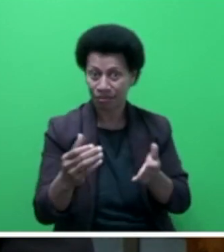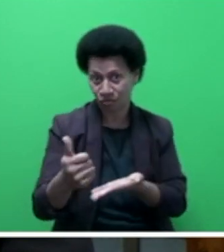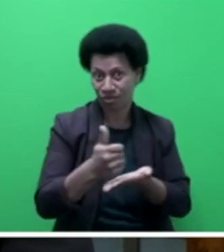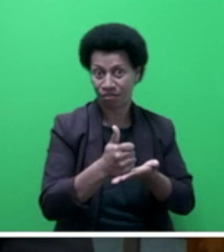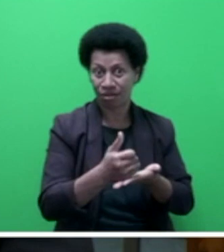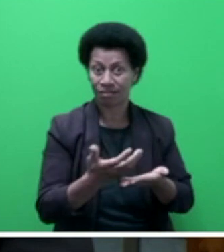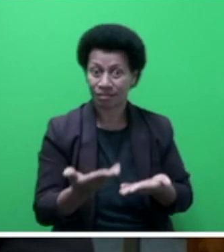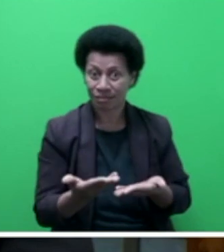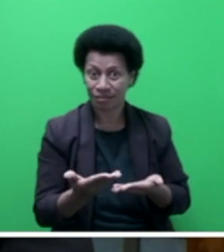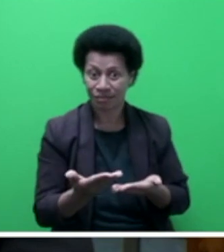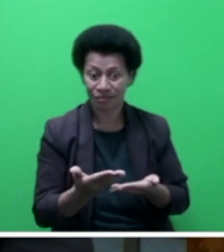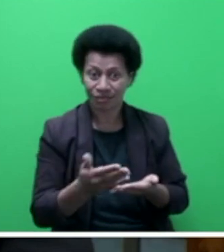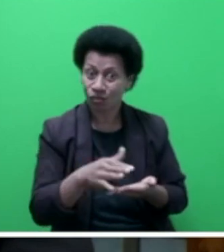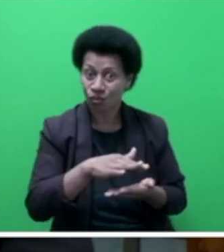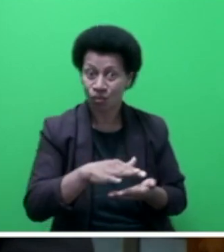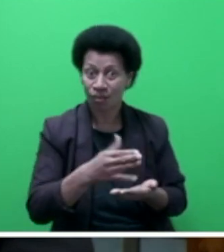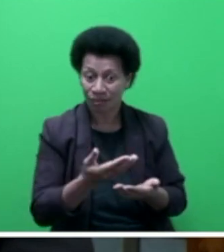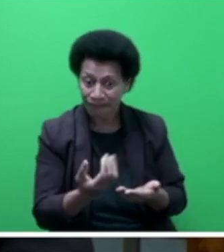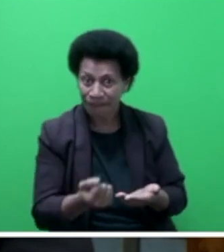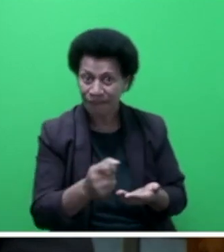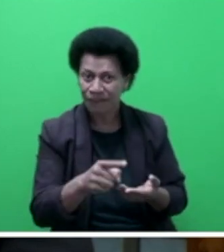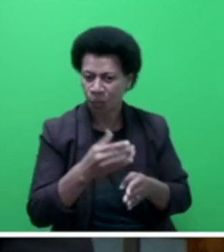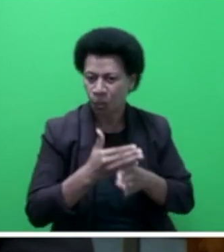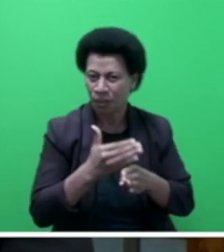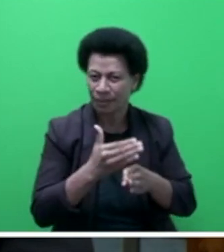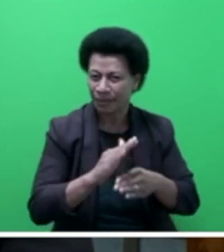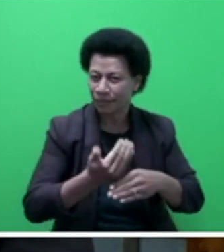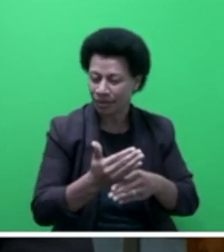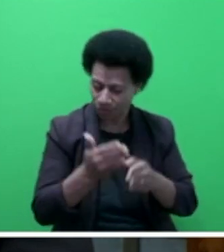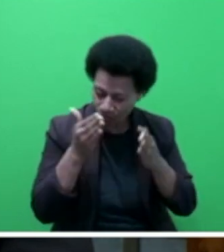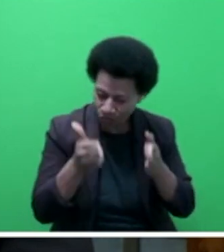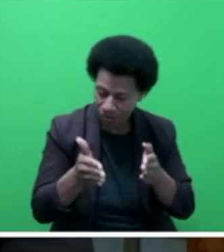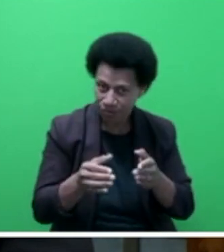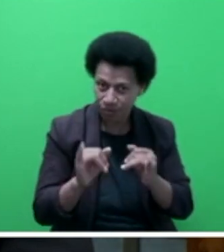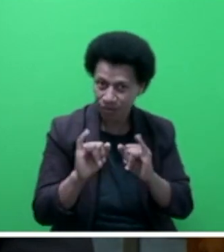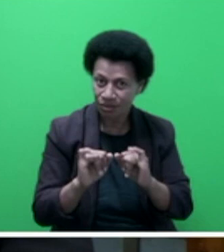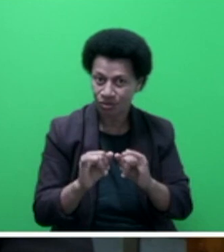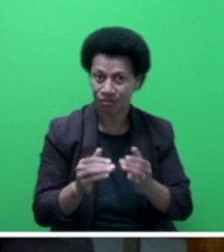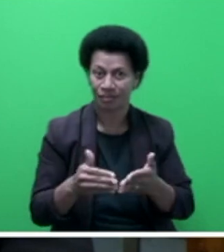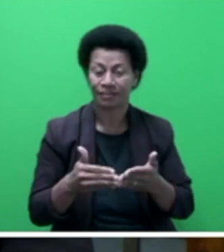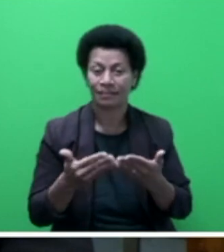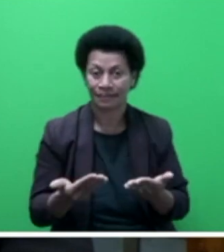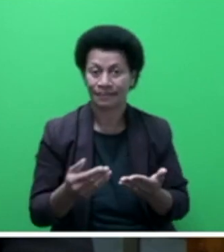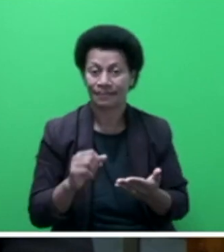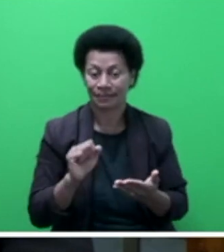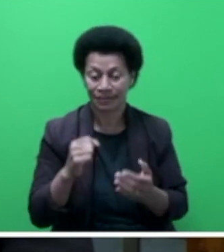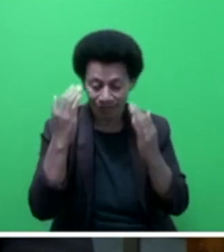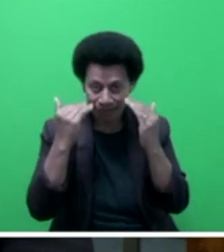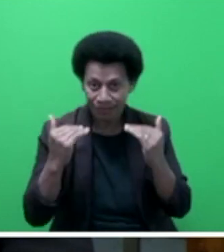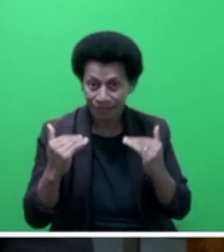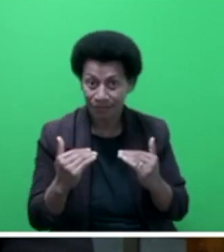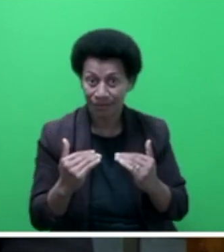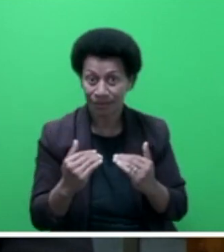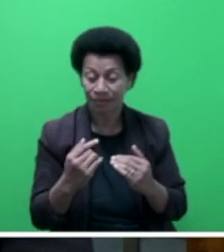actually making an effort in their everyday work to address these issues? In fact, Mr. Speaker, we had received